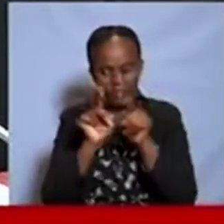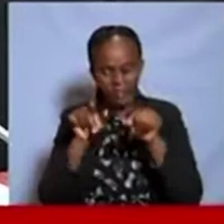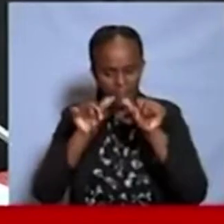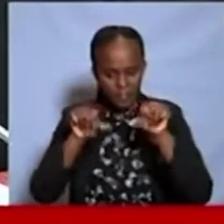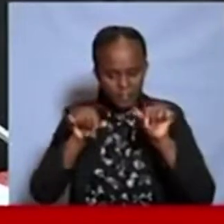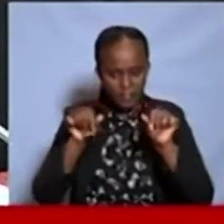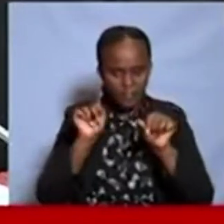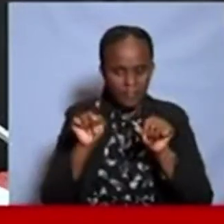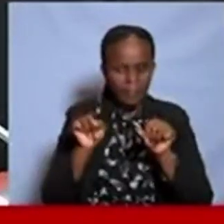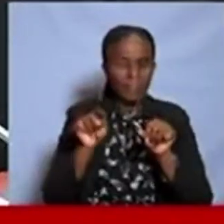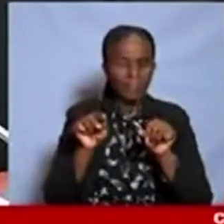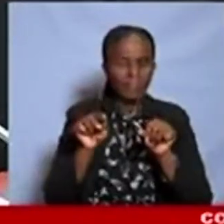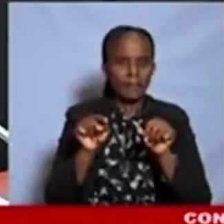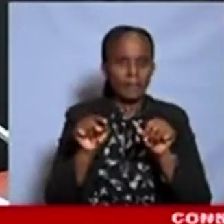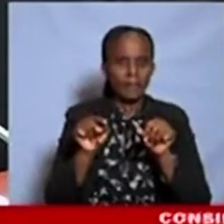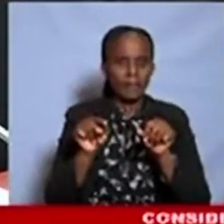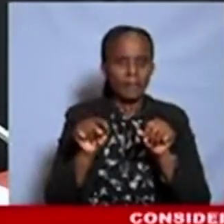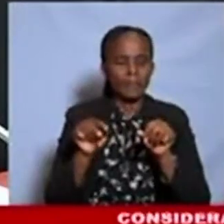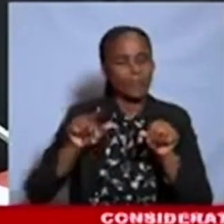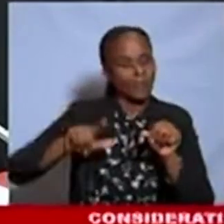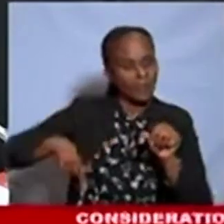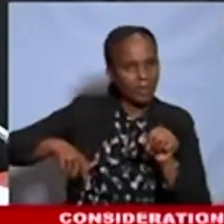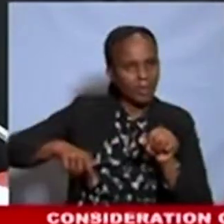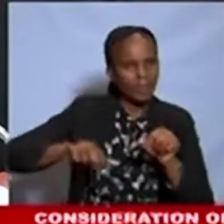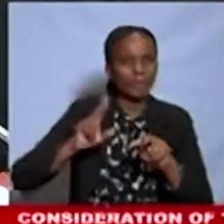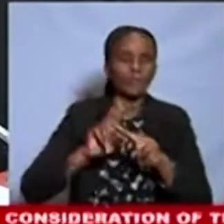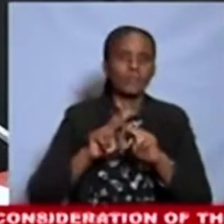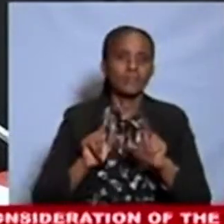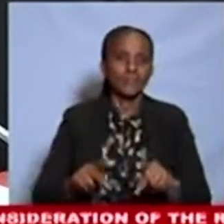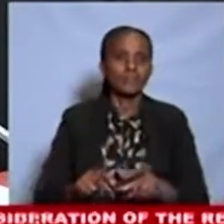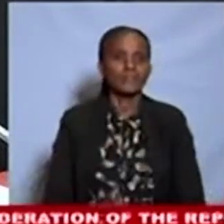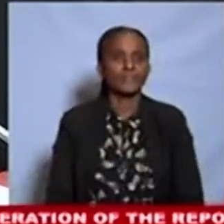the work. That was the delays, Chair.